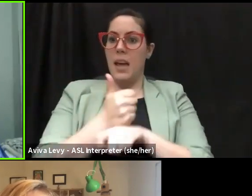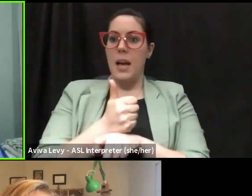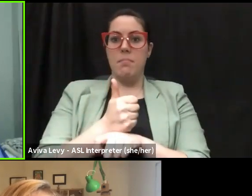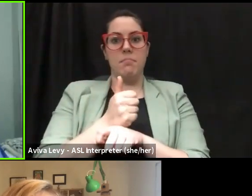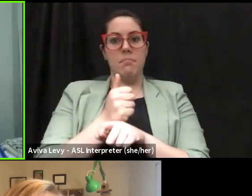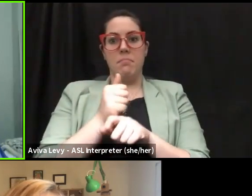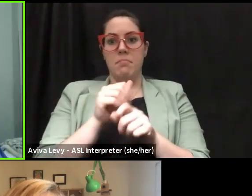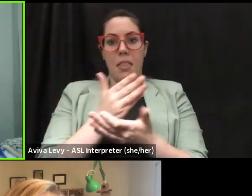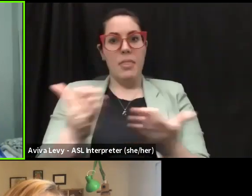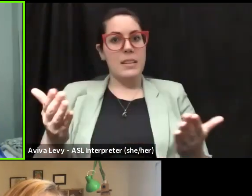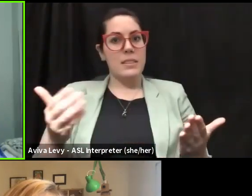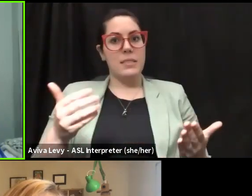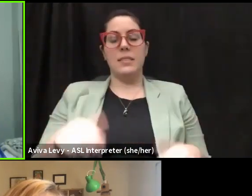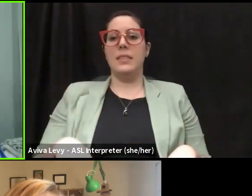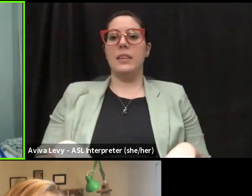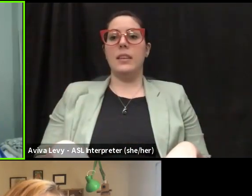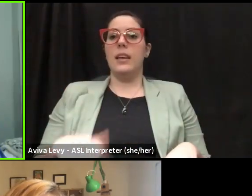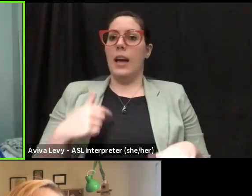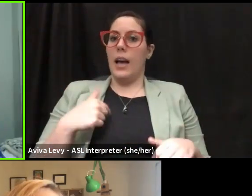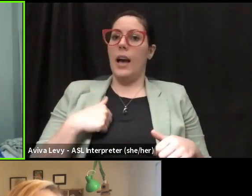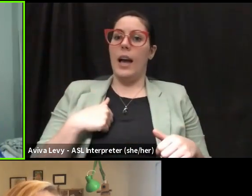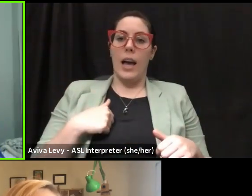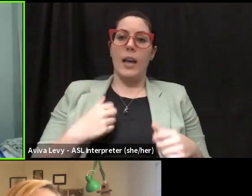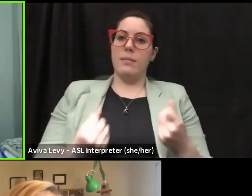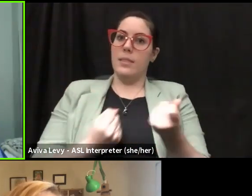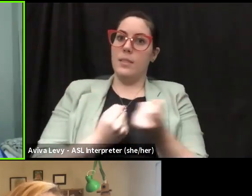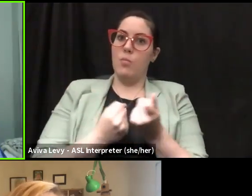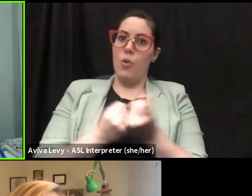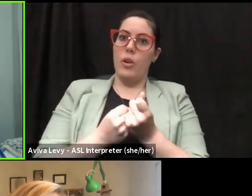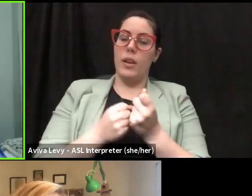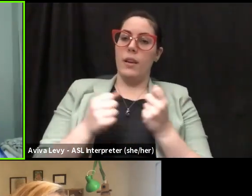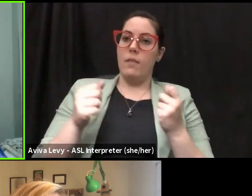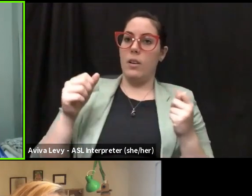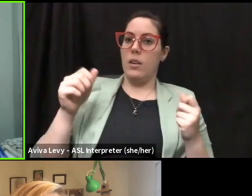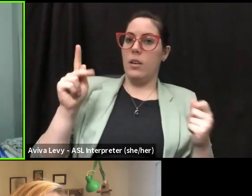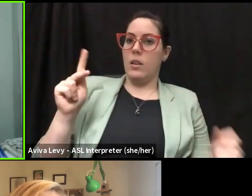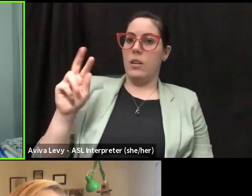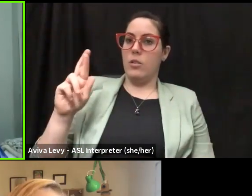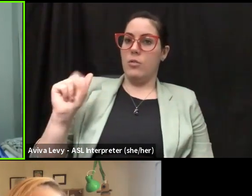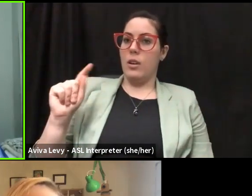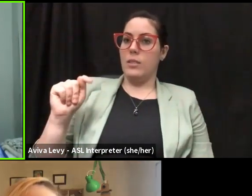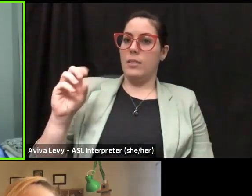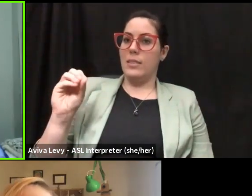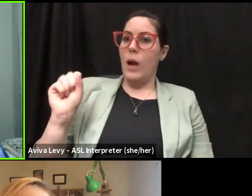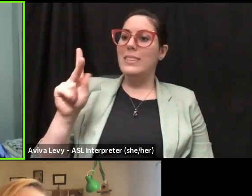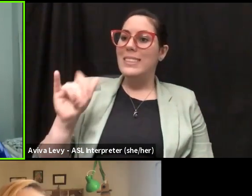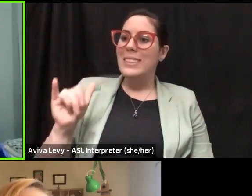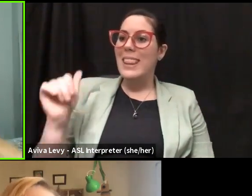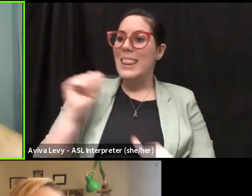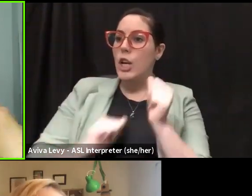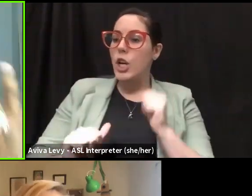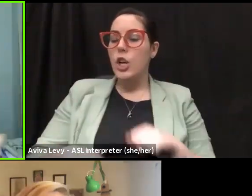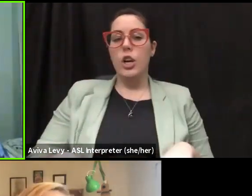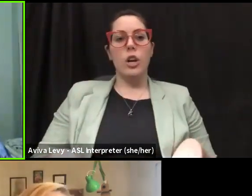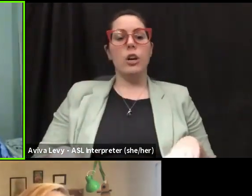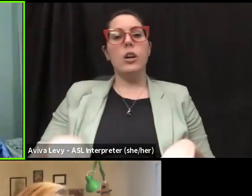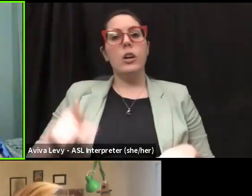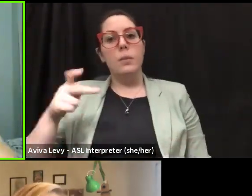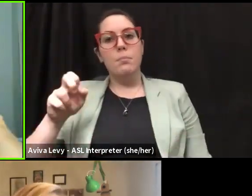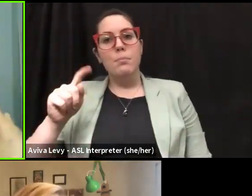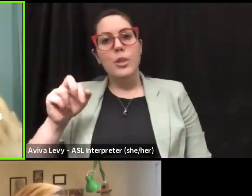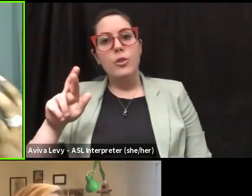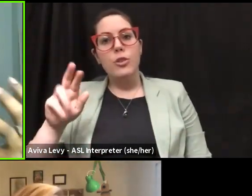a big, big student of Grotowski's work and the Poor Theater and Peter Brook's work with the Conference